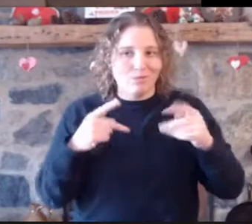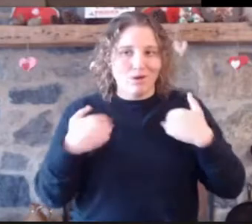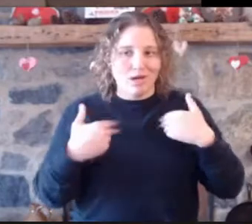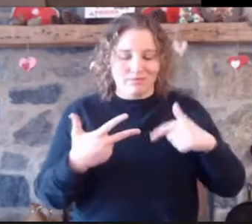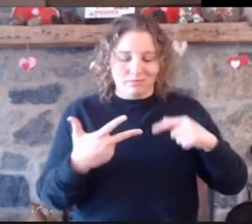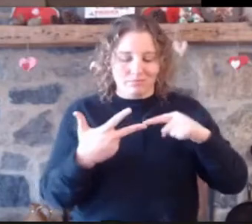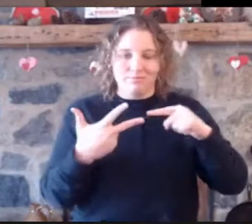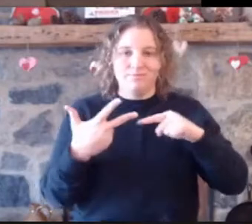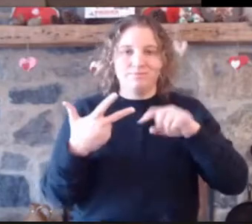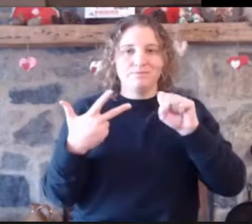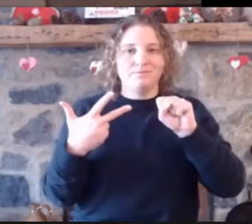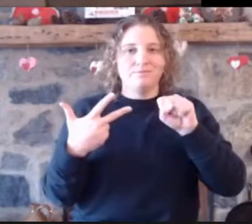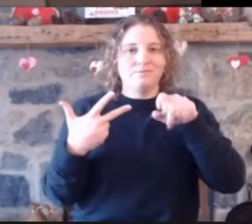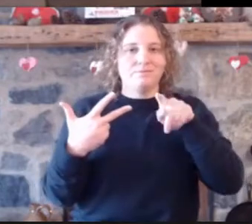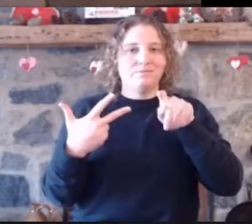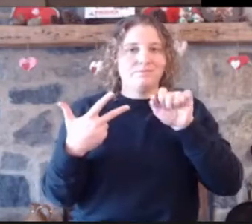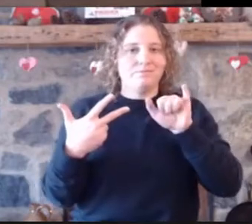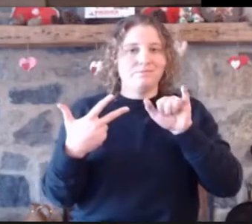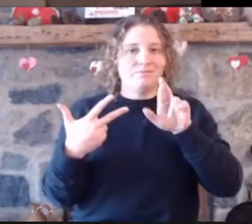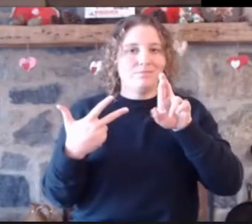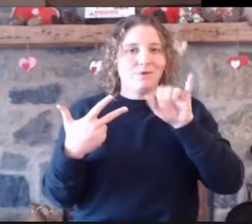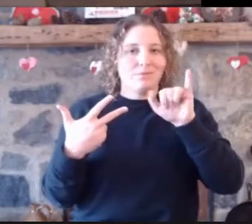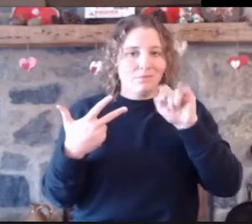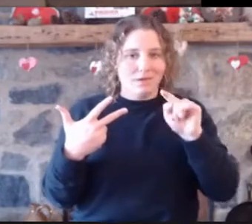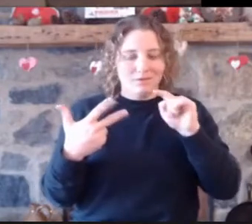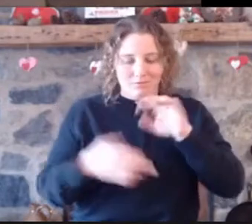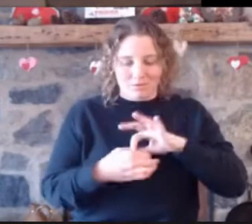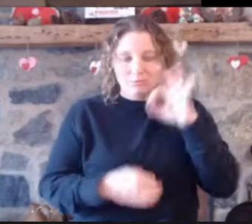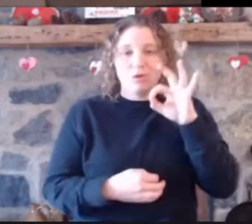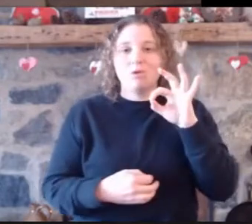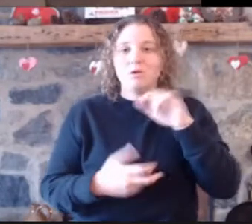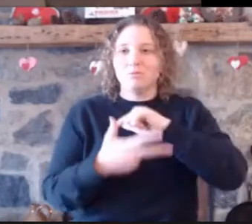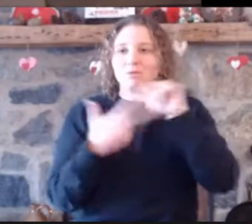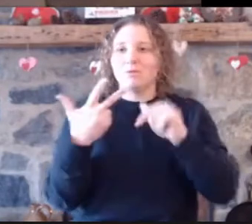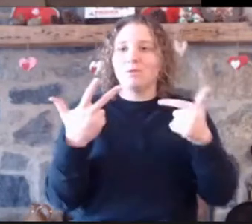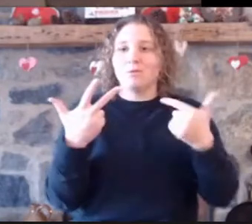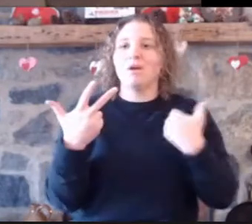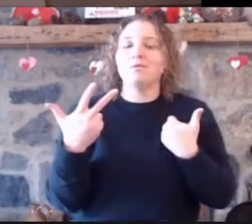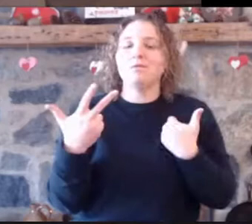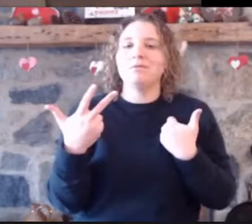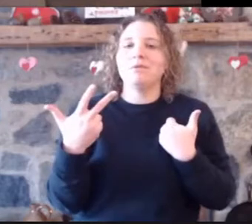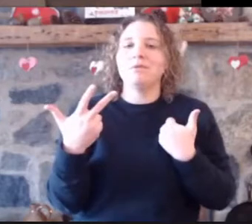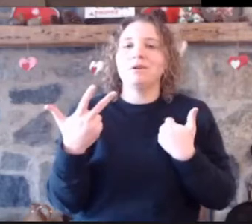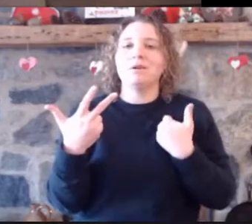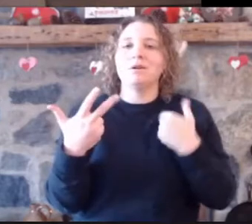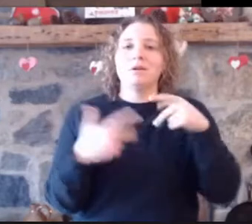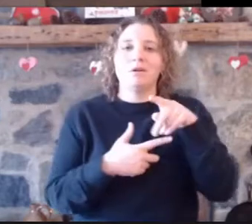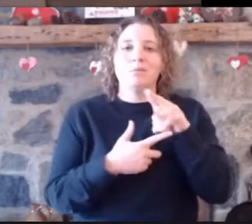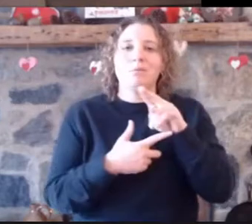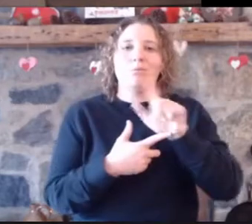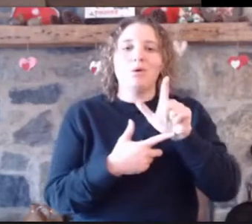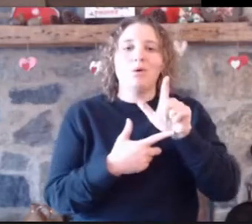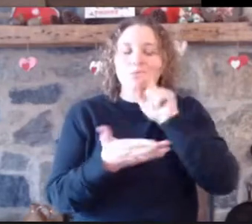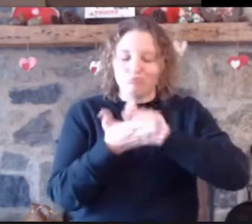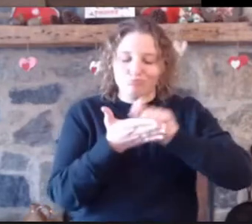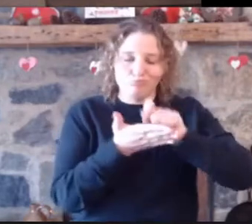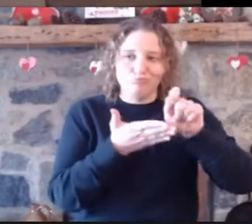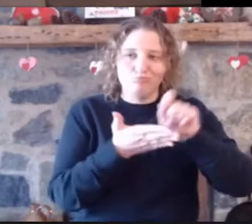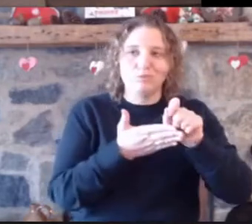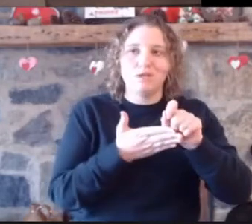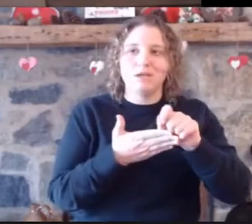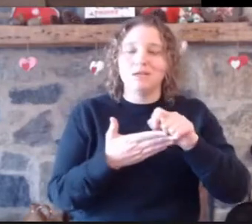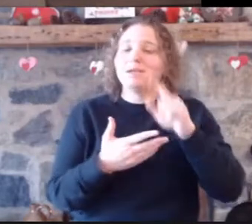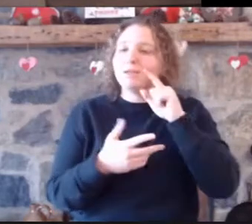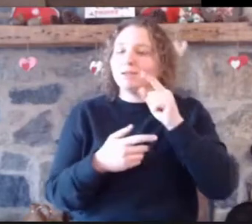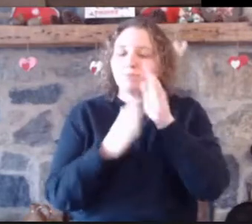spirit. Your body, soul, and spirit. Paul, writing to the Thessalonians, said, I pray the Lord preserve you body,